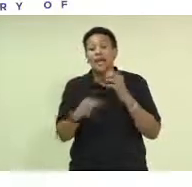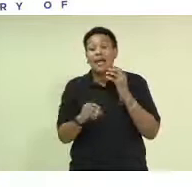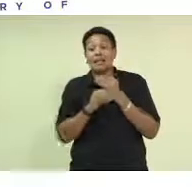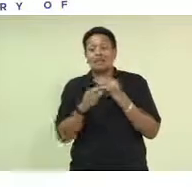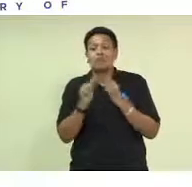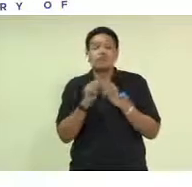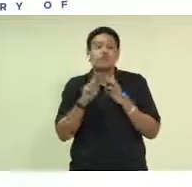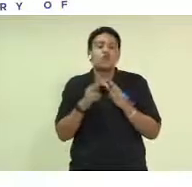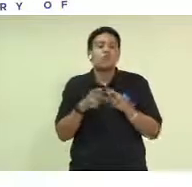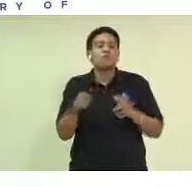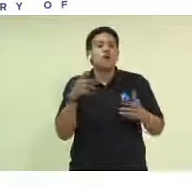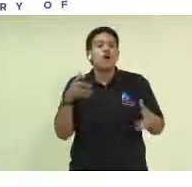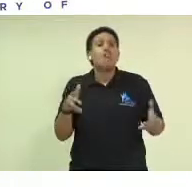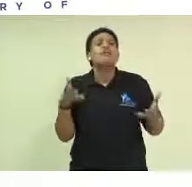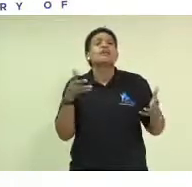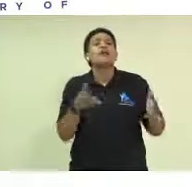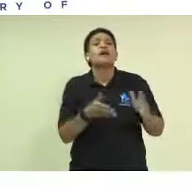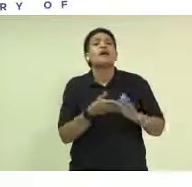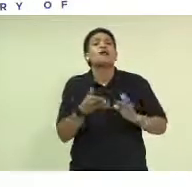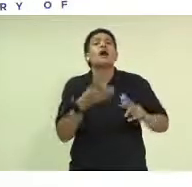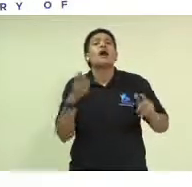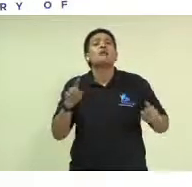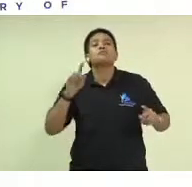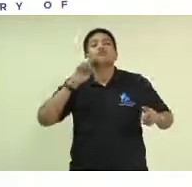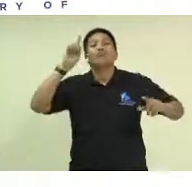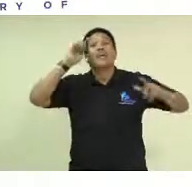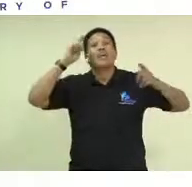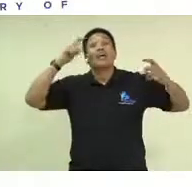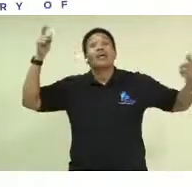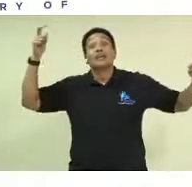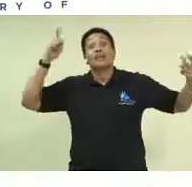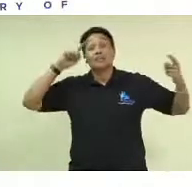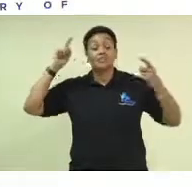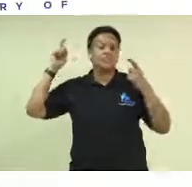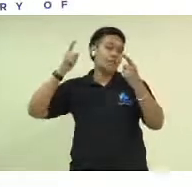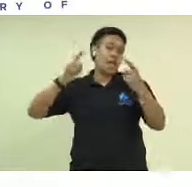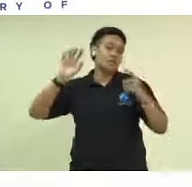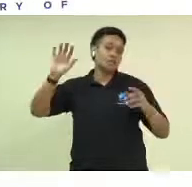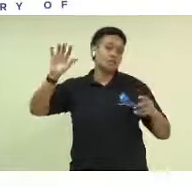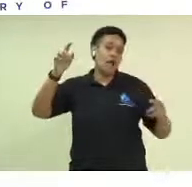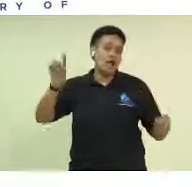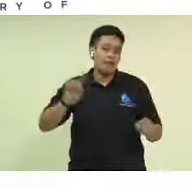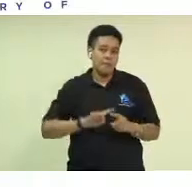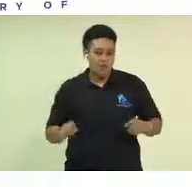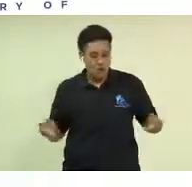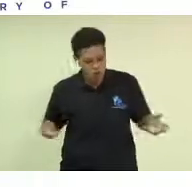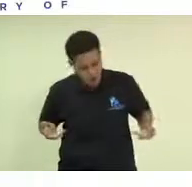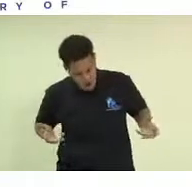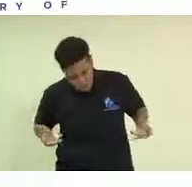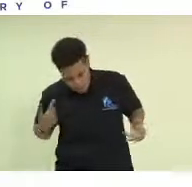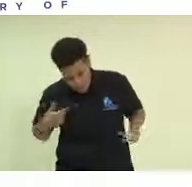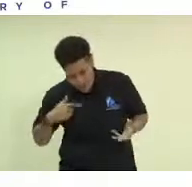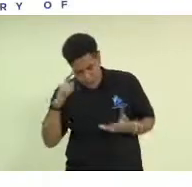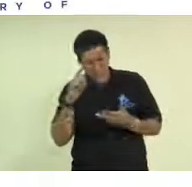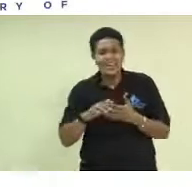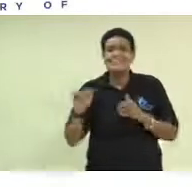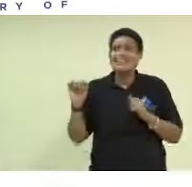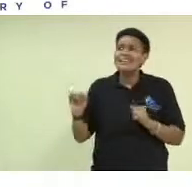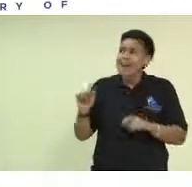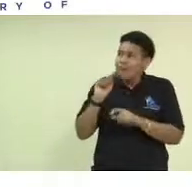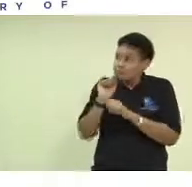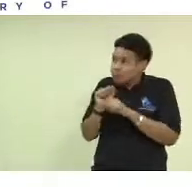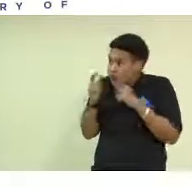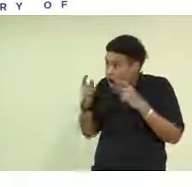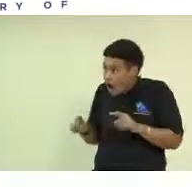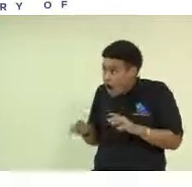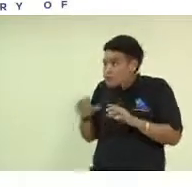with the numbers that already are there. So it's an ambitious target, but we believe it can be done, given that